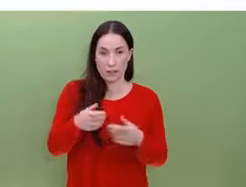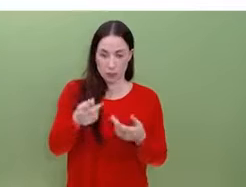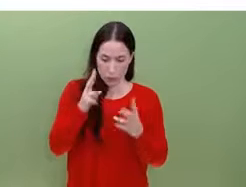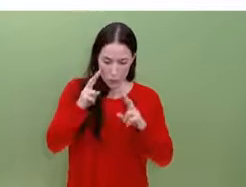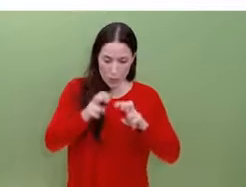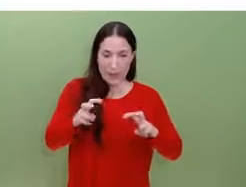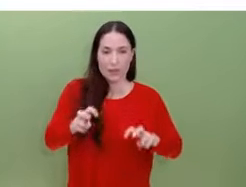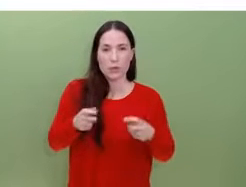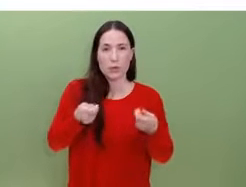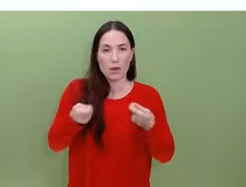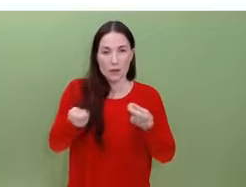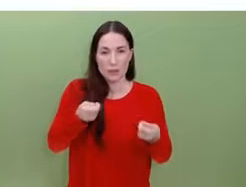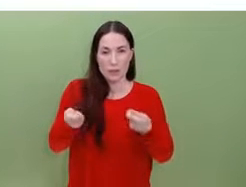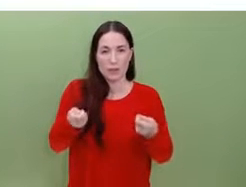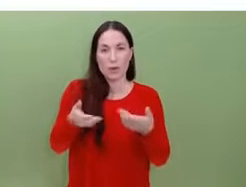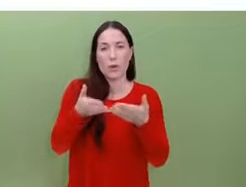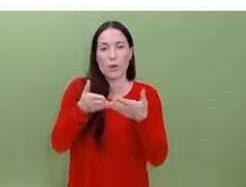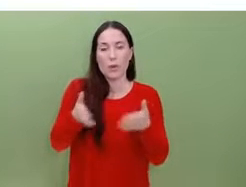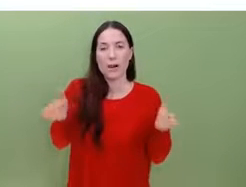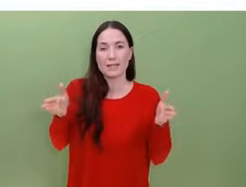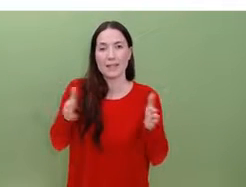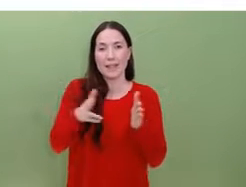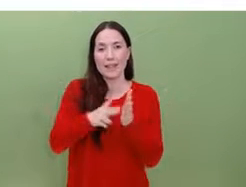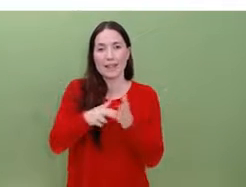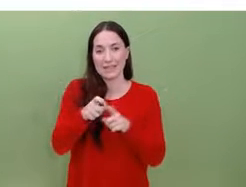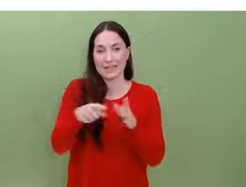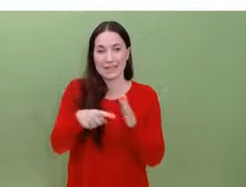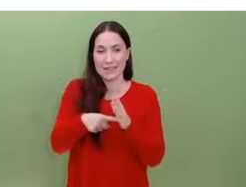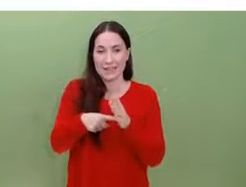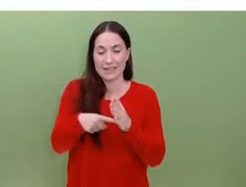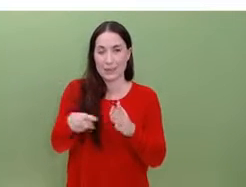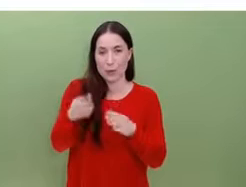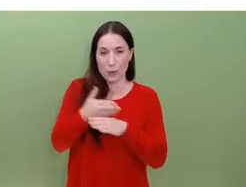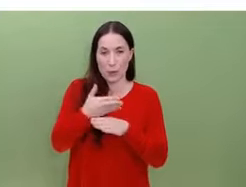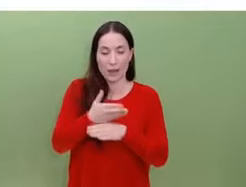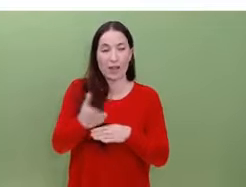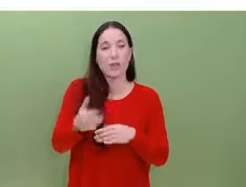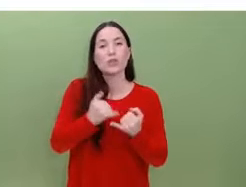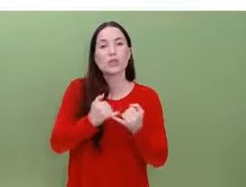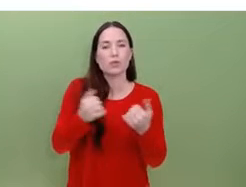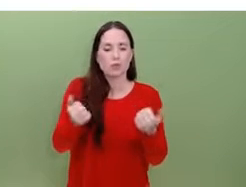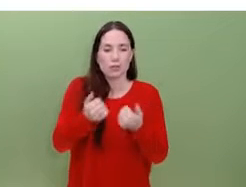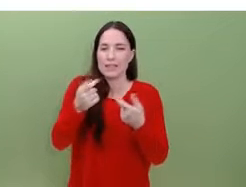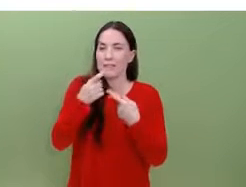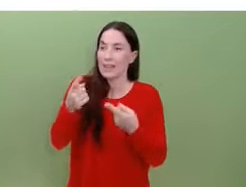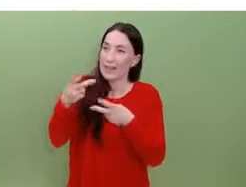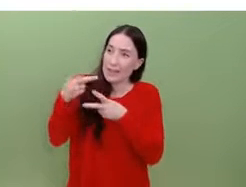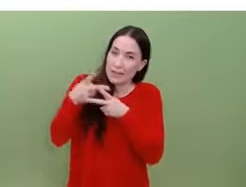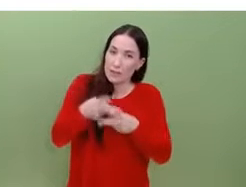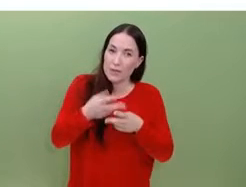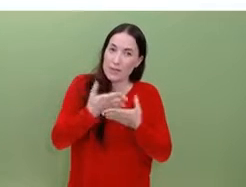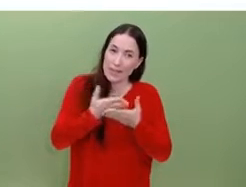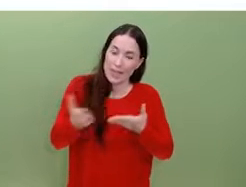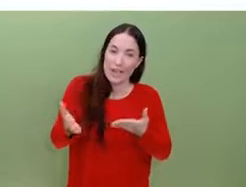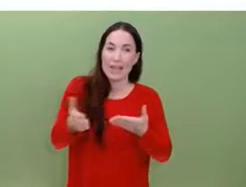formulation and the wider MDT working. And as Susan emphasized, with clear supervision and with clear MDT working, we might